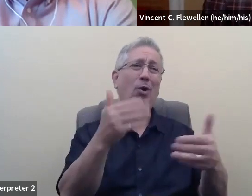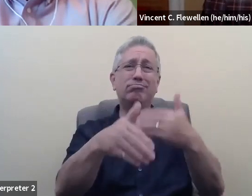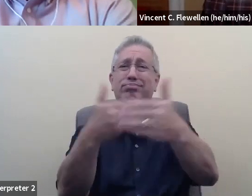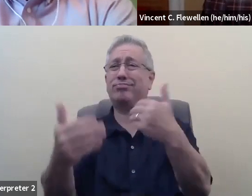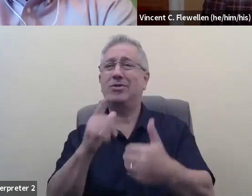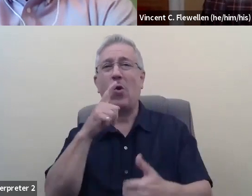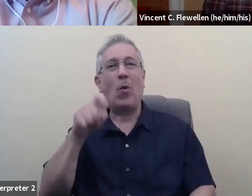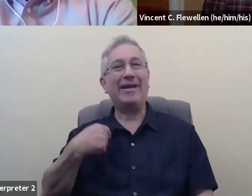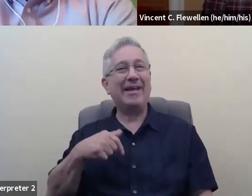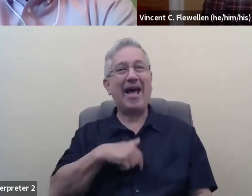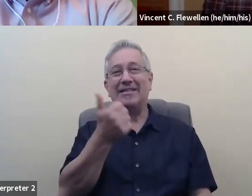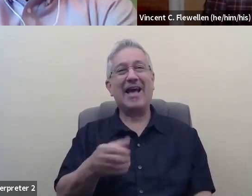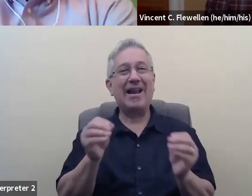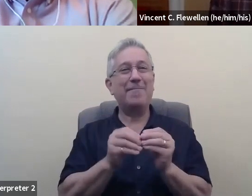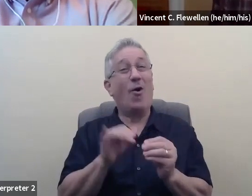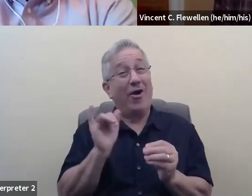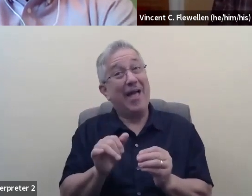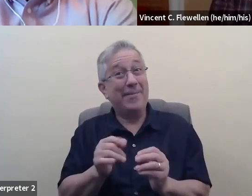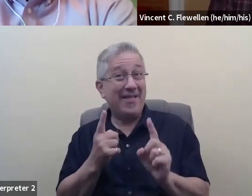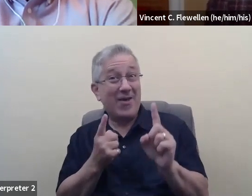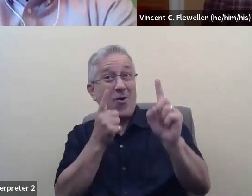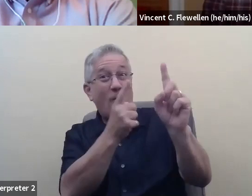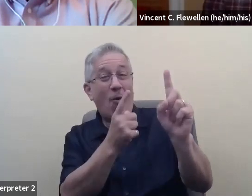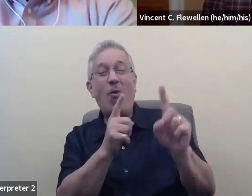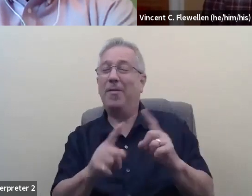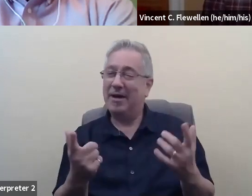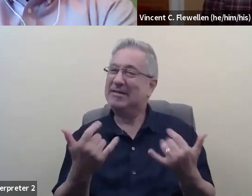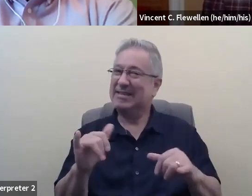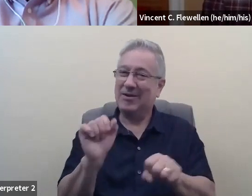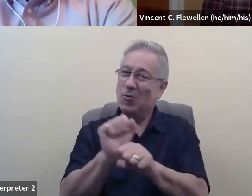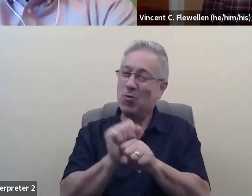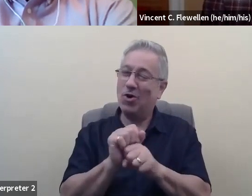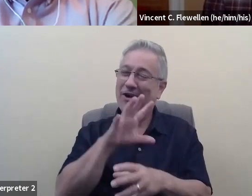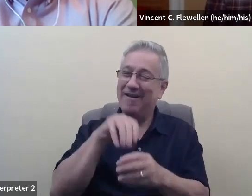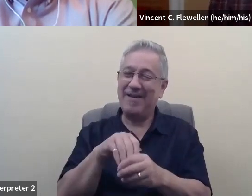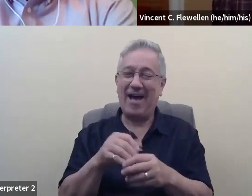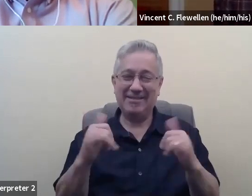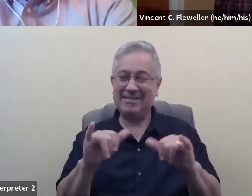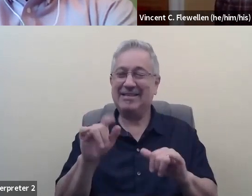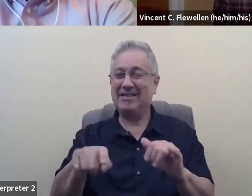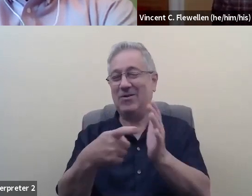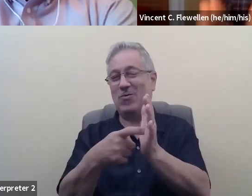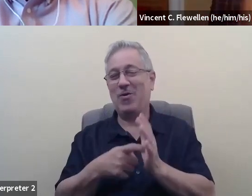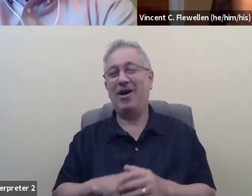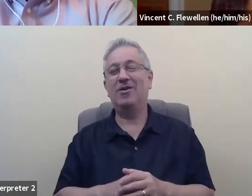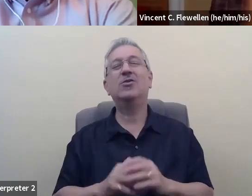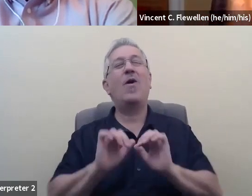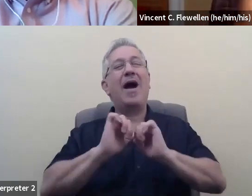real quick before we end to talk more about the Dni Consortium. Tell us about what it is and how people can get involved.